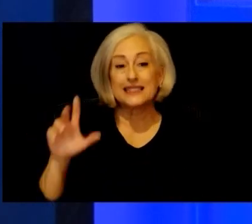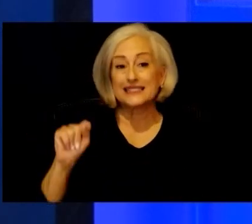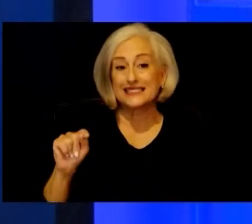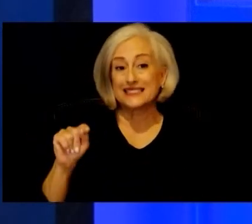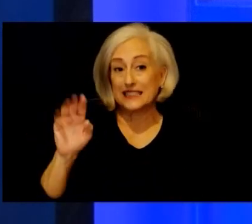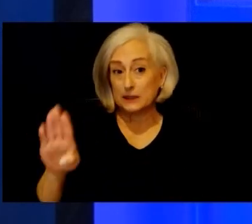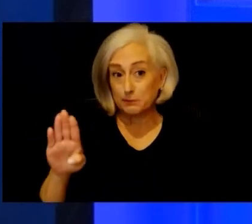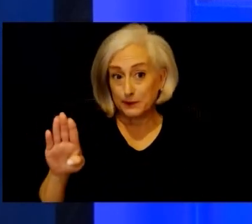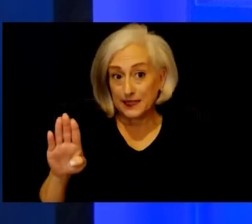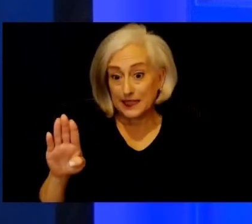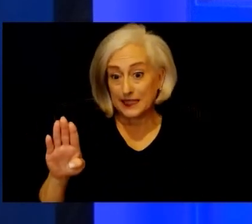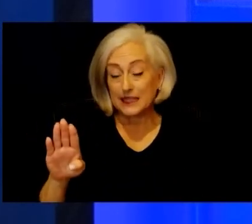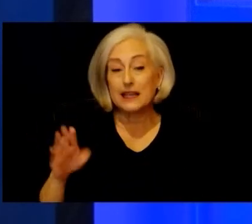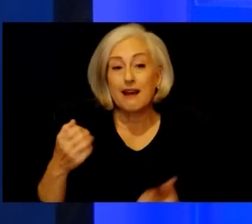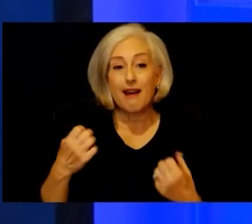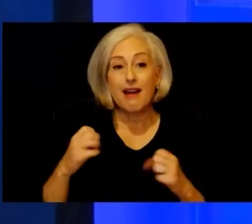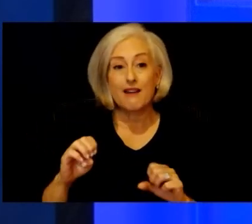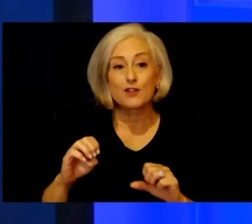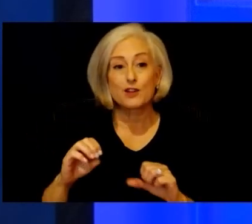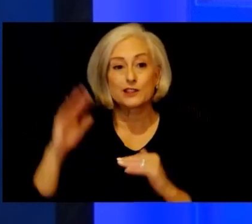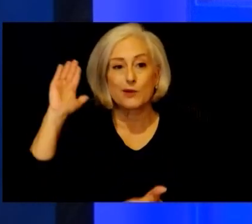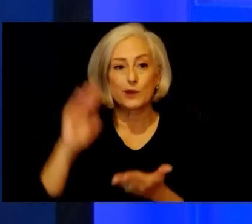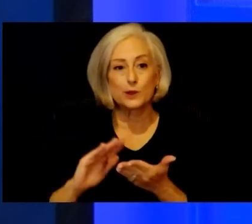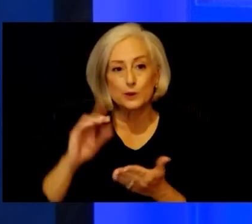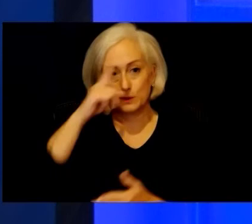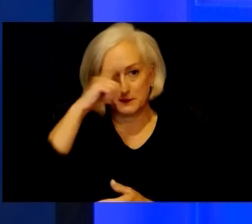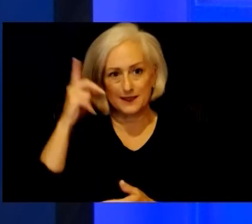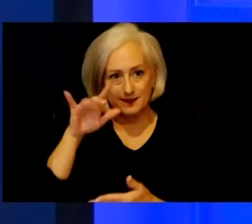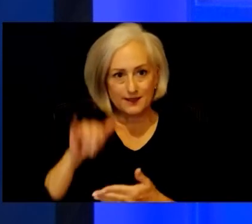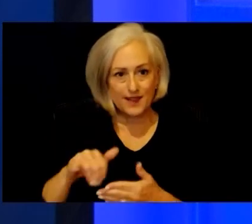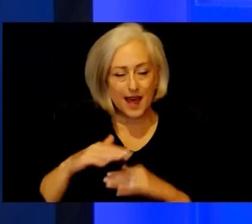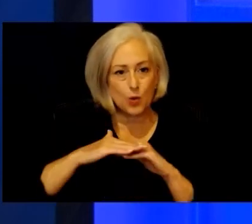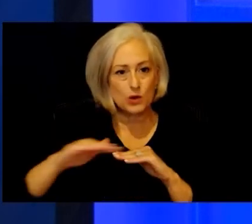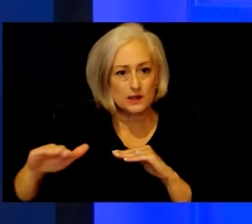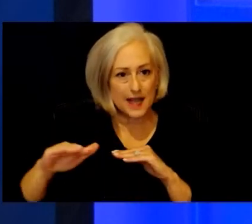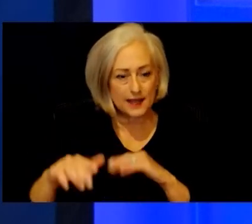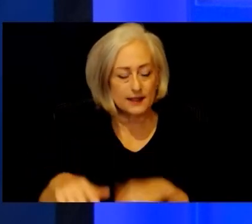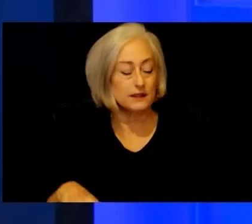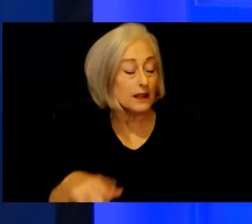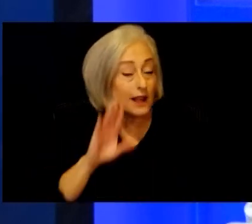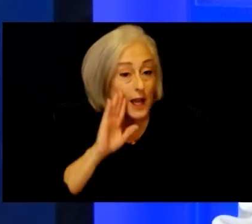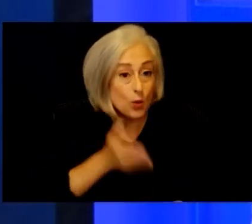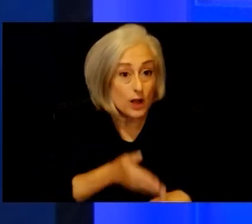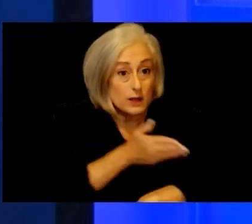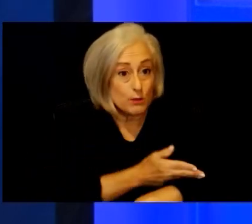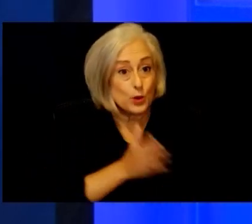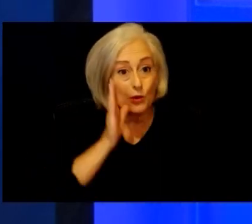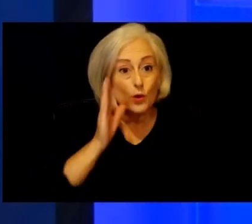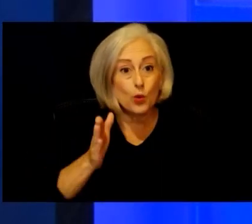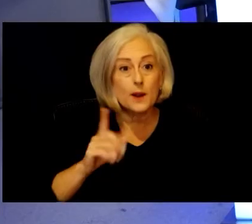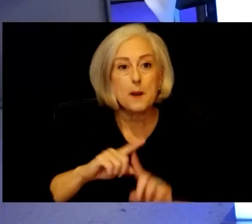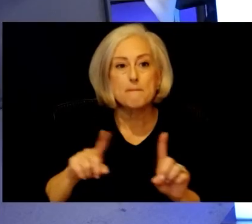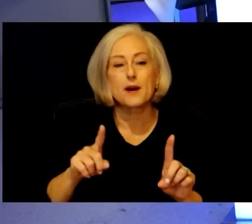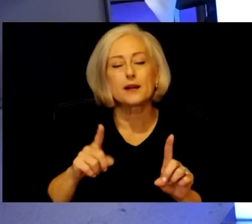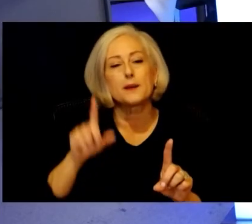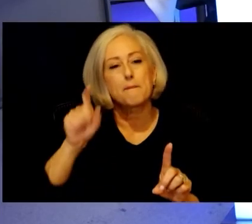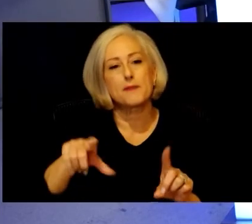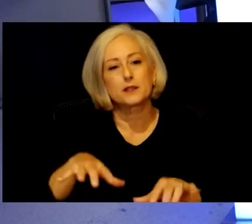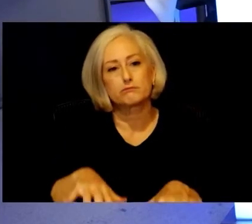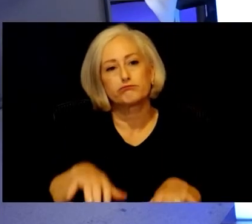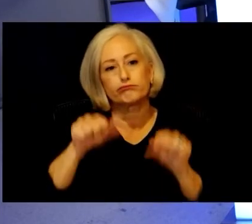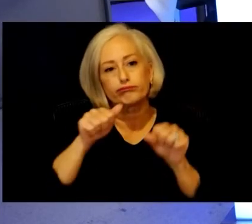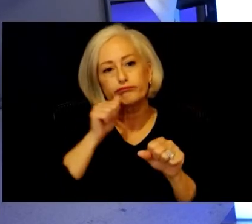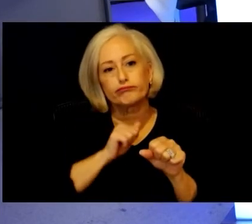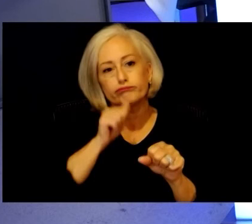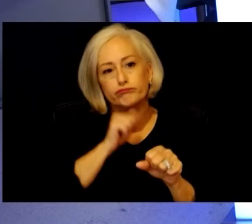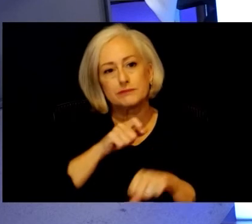stagnant as well or reduced because of that. Things will get better. It will take time. Do you have any final thoughts for today? I just want to give